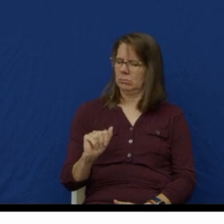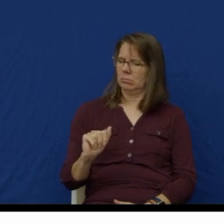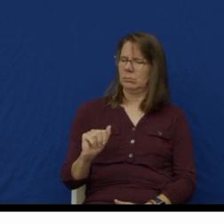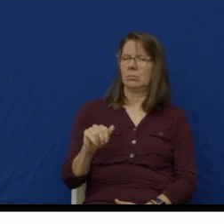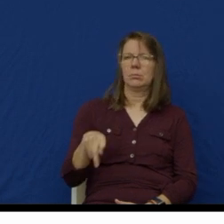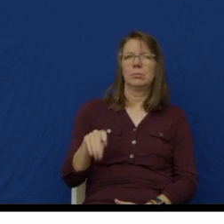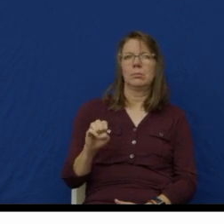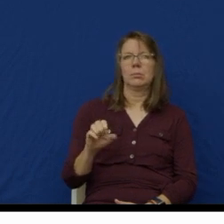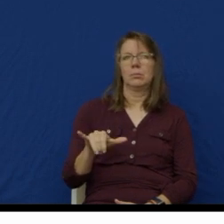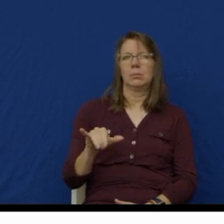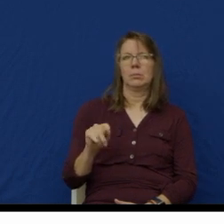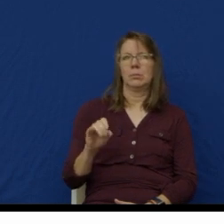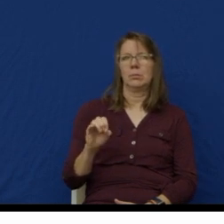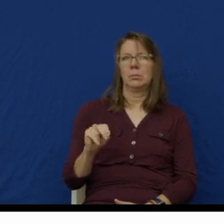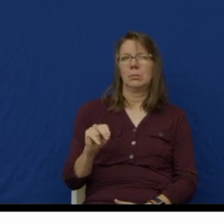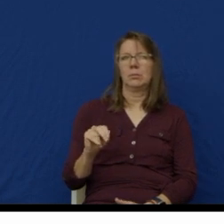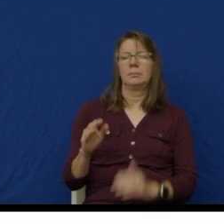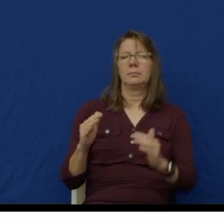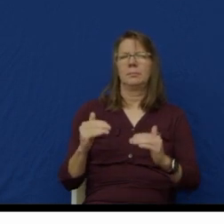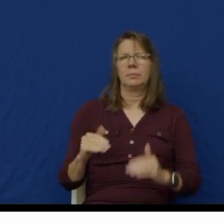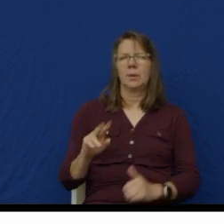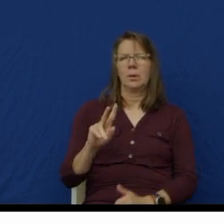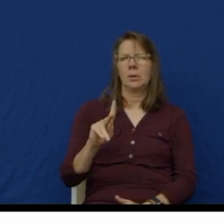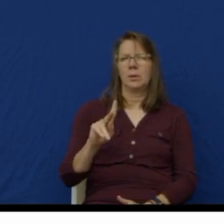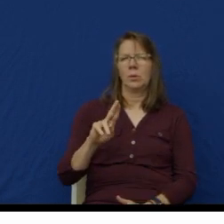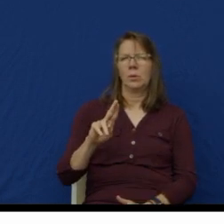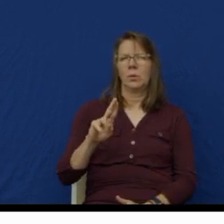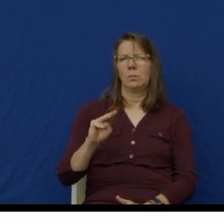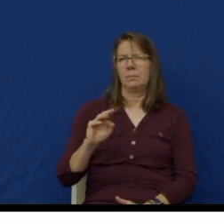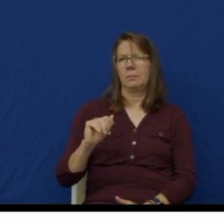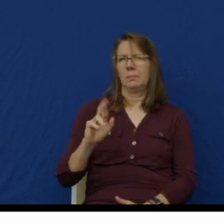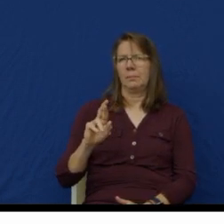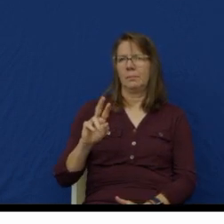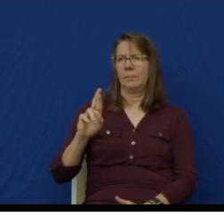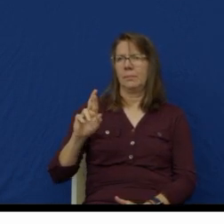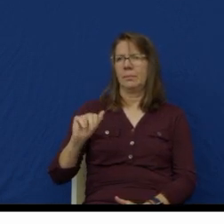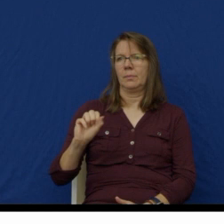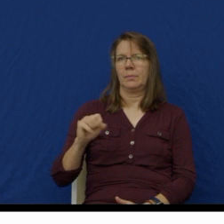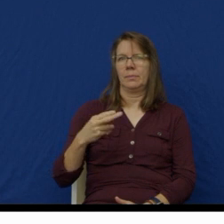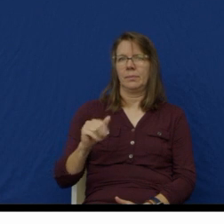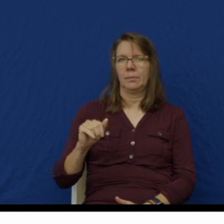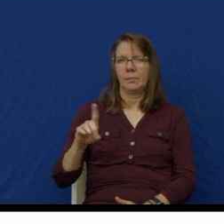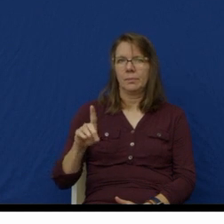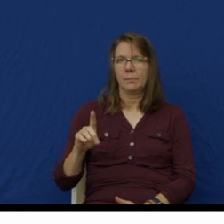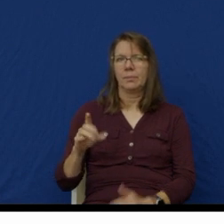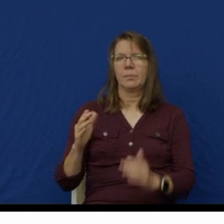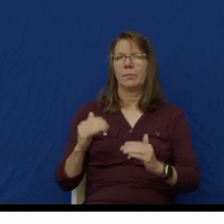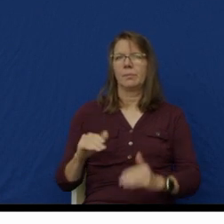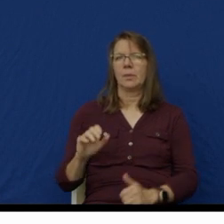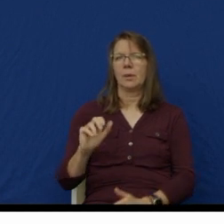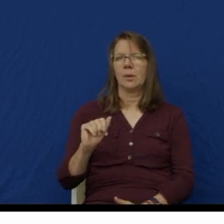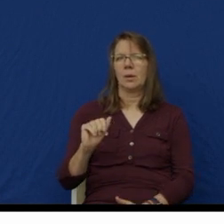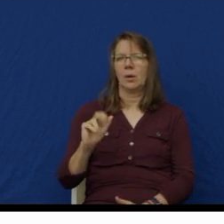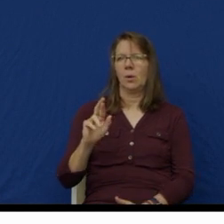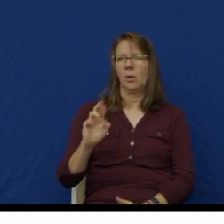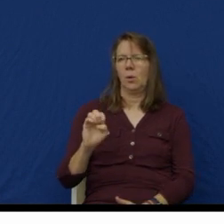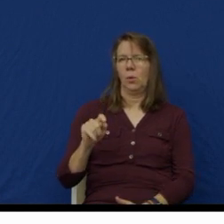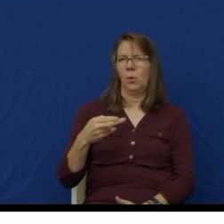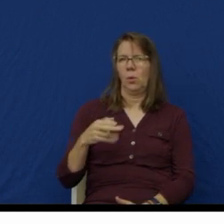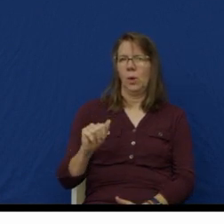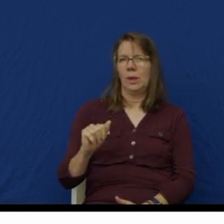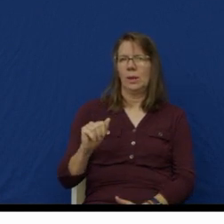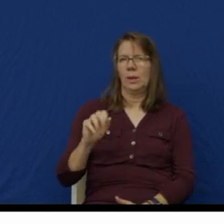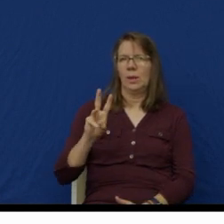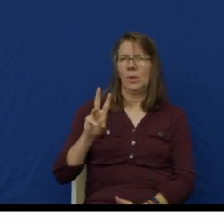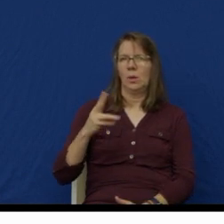Breckenridge Metropolitan High in Jefferson County; Aretha Whaley, Casey County High; Kimberly